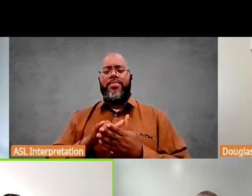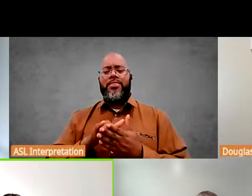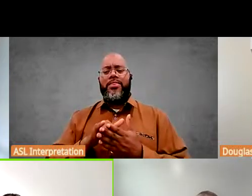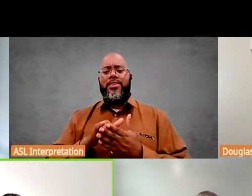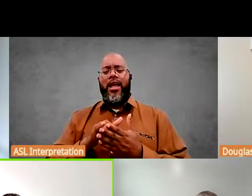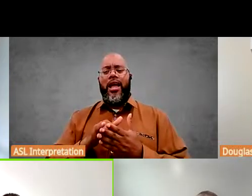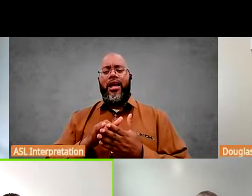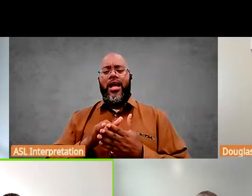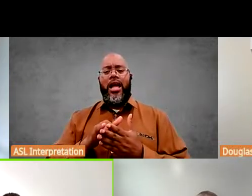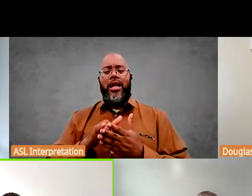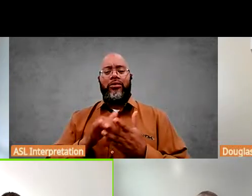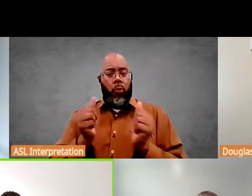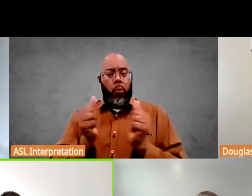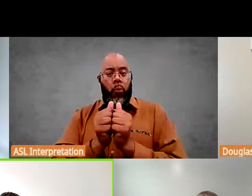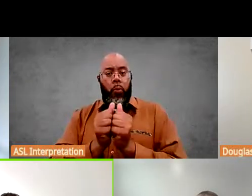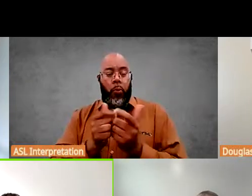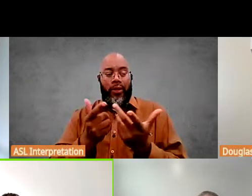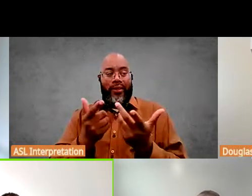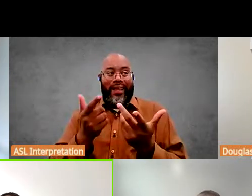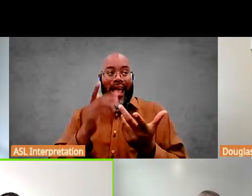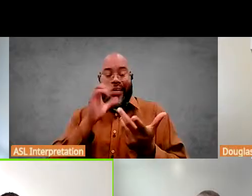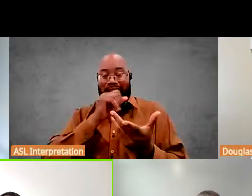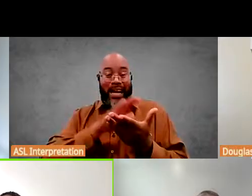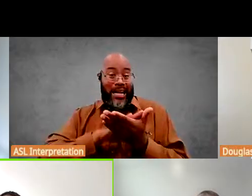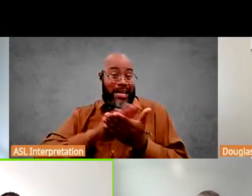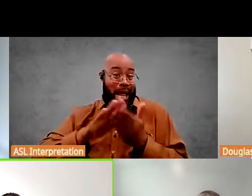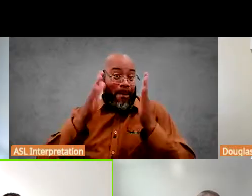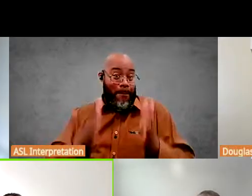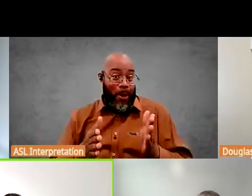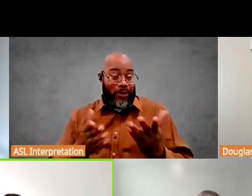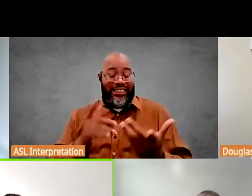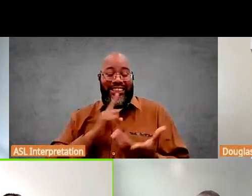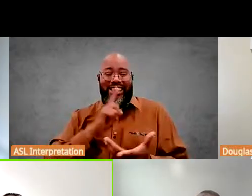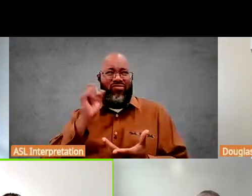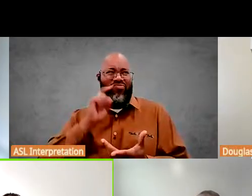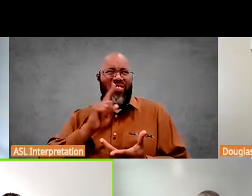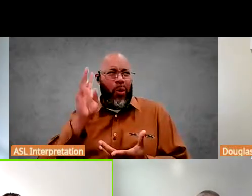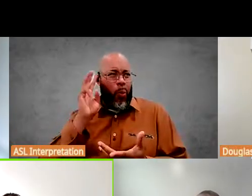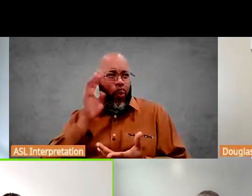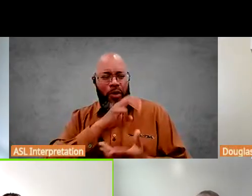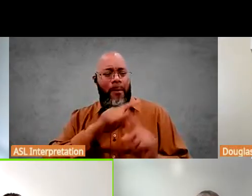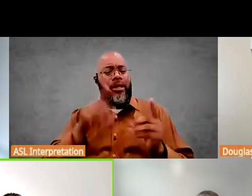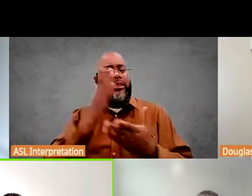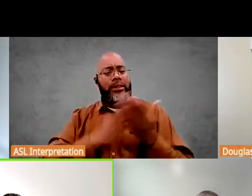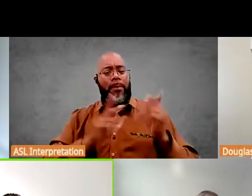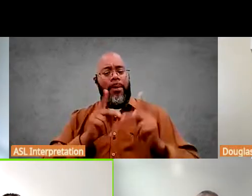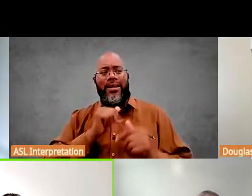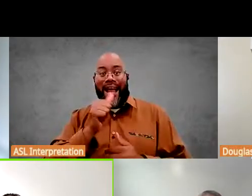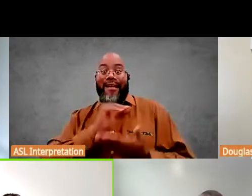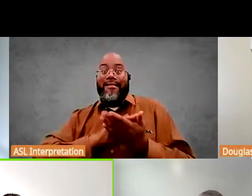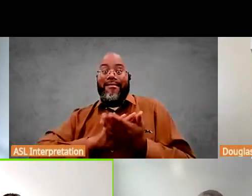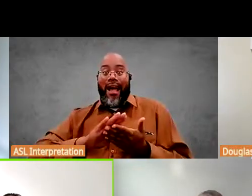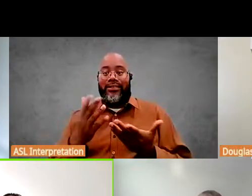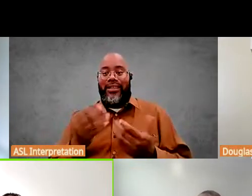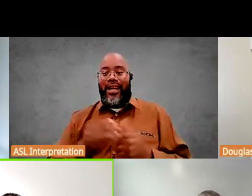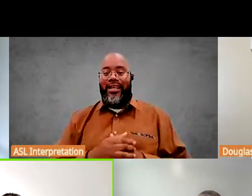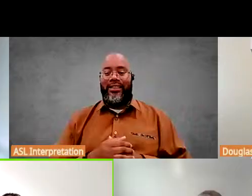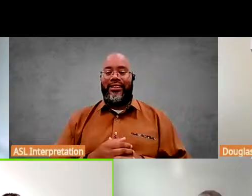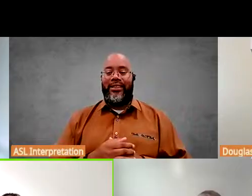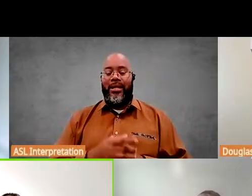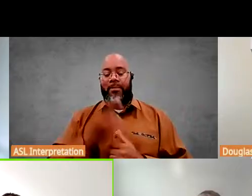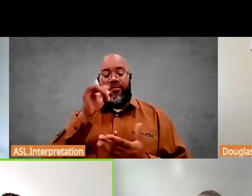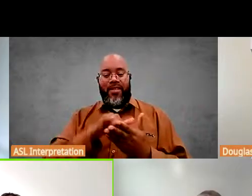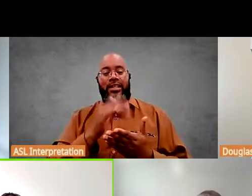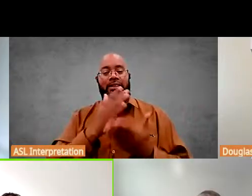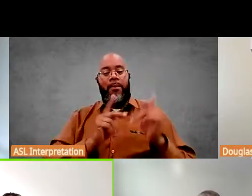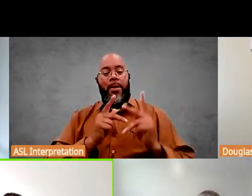just being a nice person. That sounds really weird, but some people are just not nice. And because of that, some